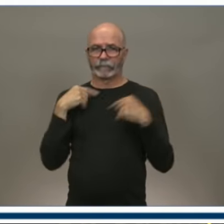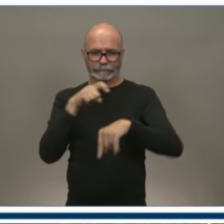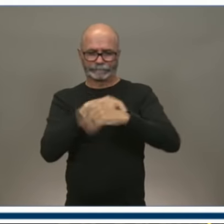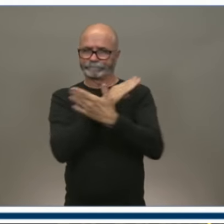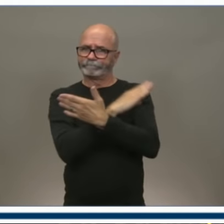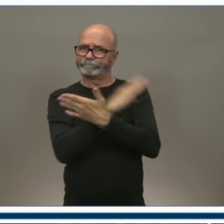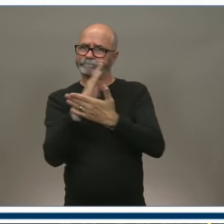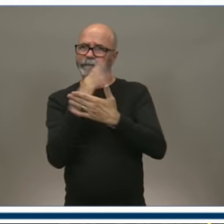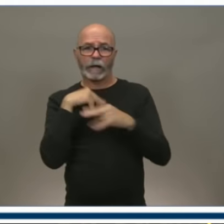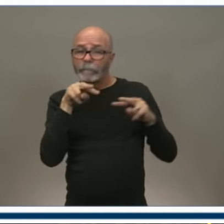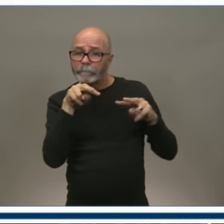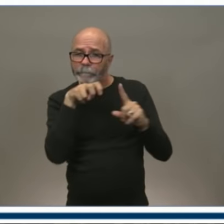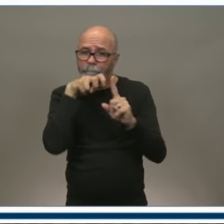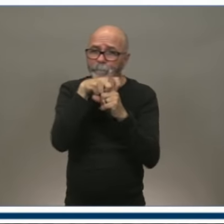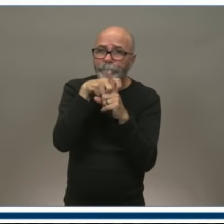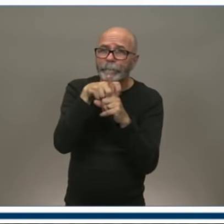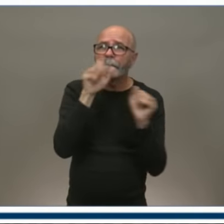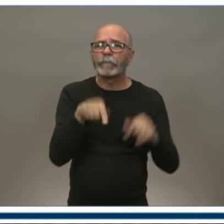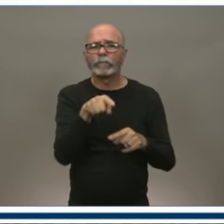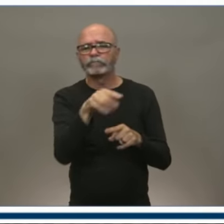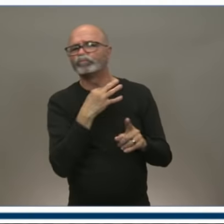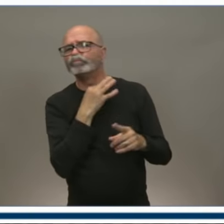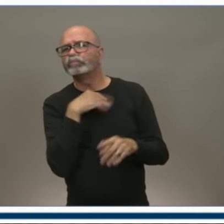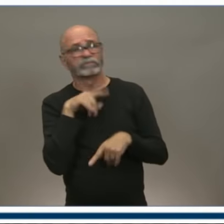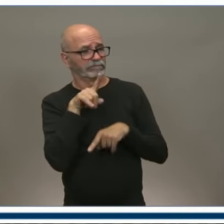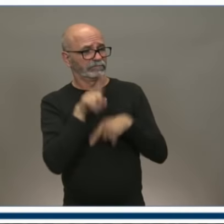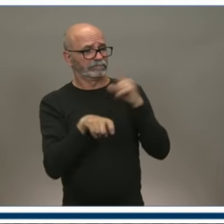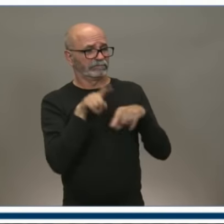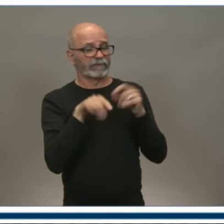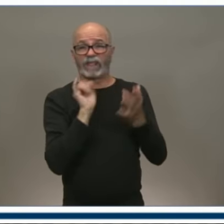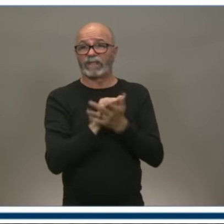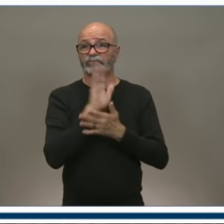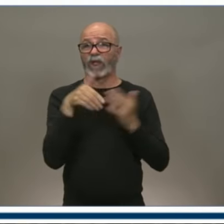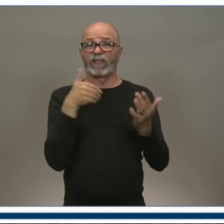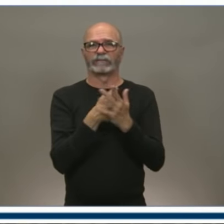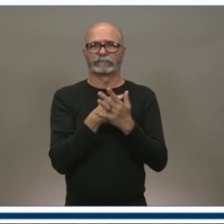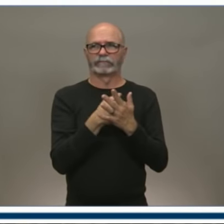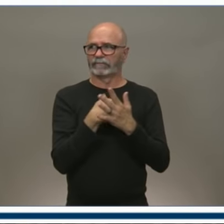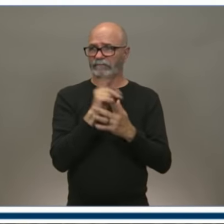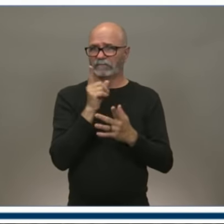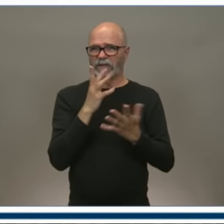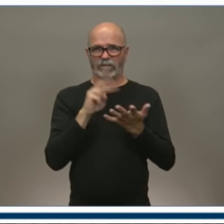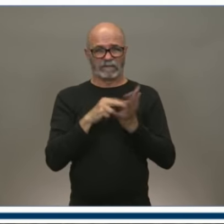under investigation means. Next question will go to Steve Gow with News 95.7.